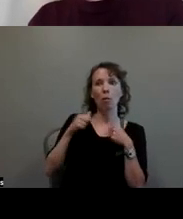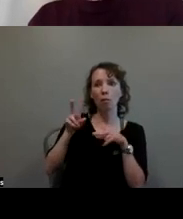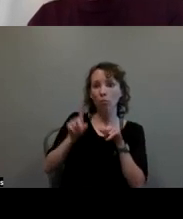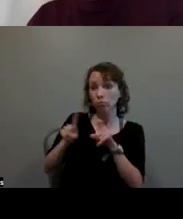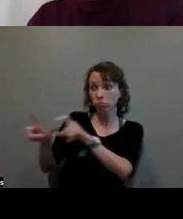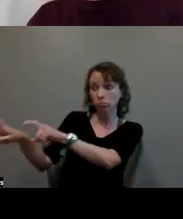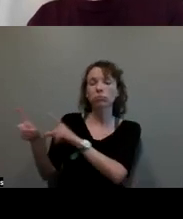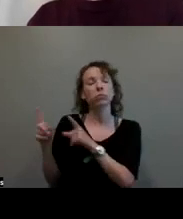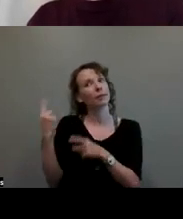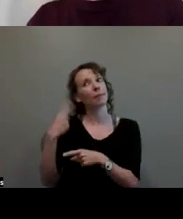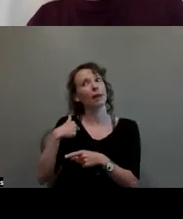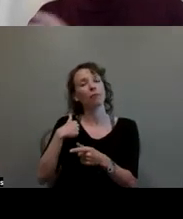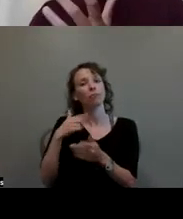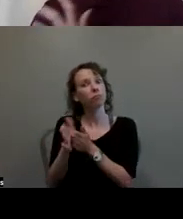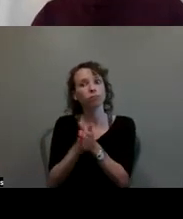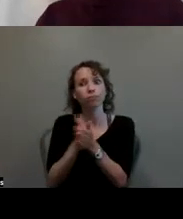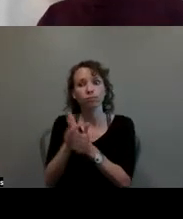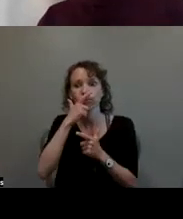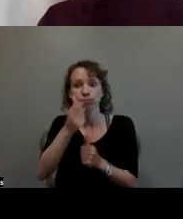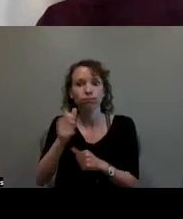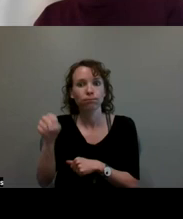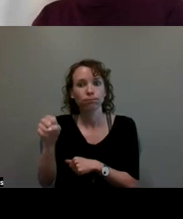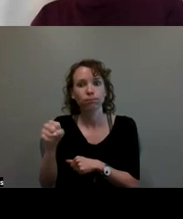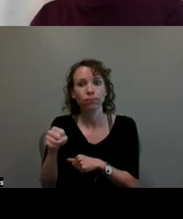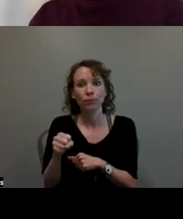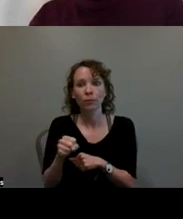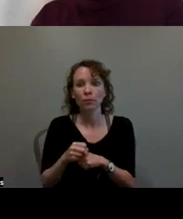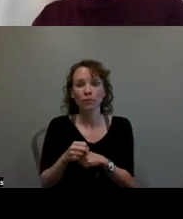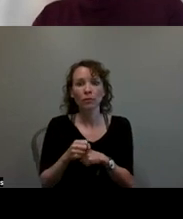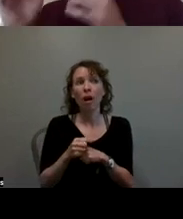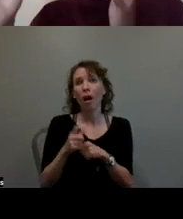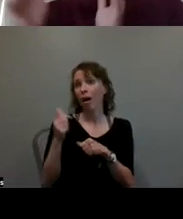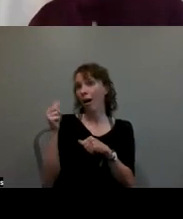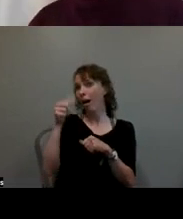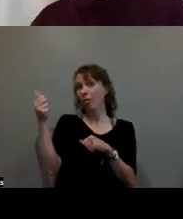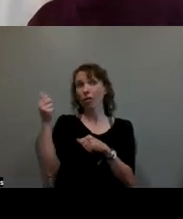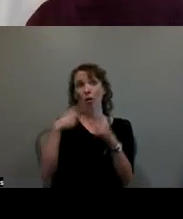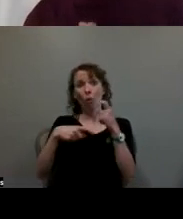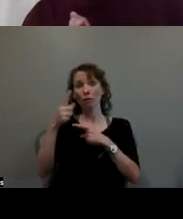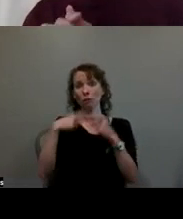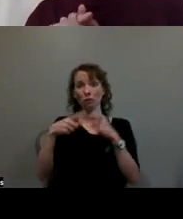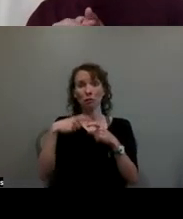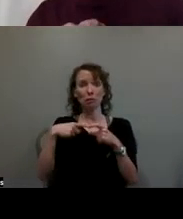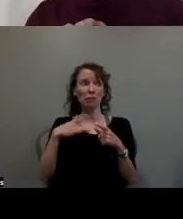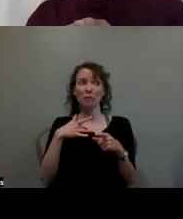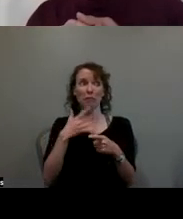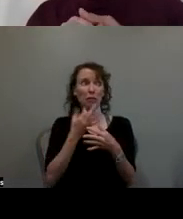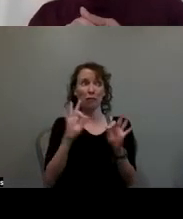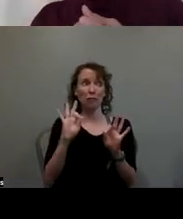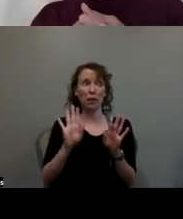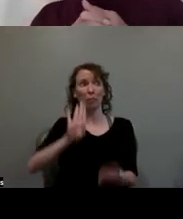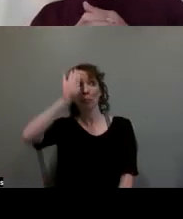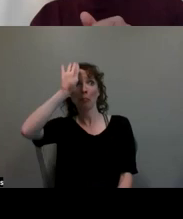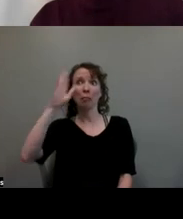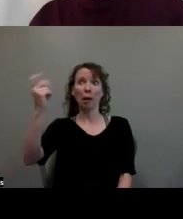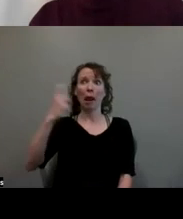Yeah, I guess you can also feel free to unmute if you have other questions. Otherwise, I'll just keep going down the